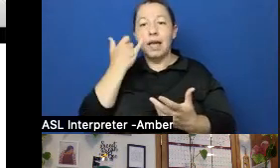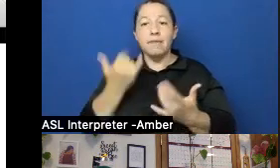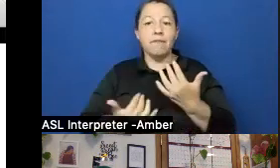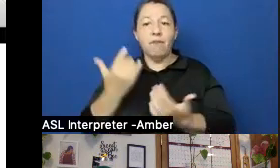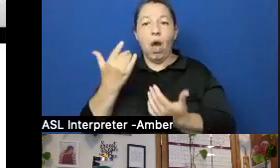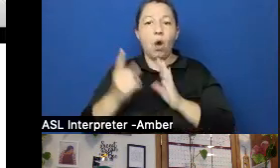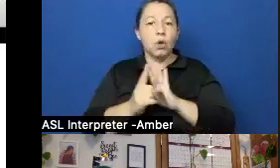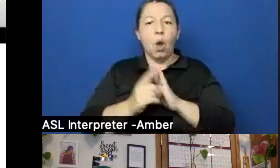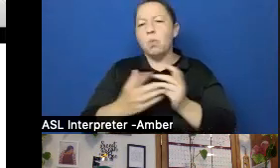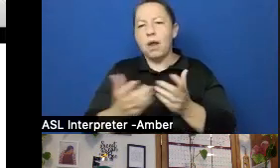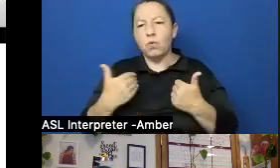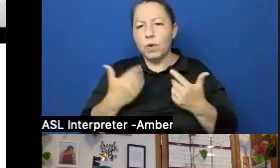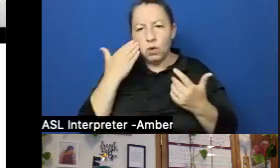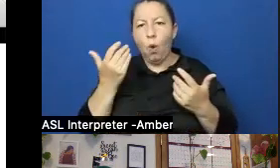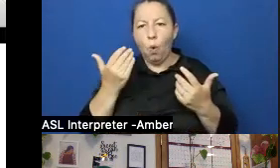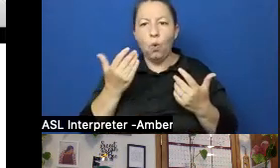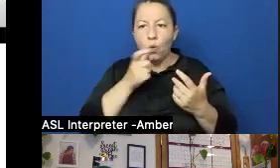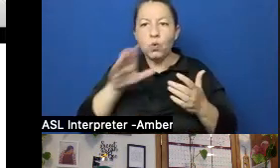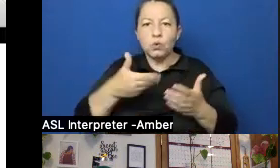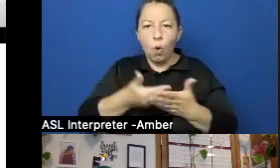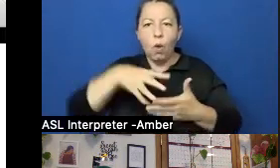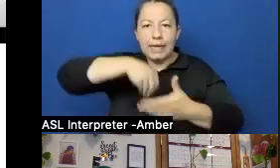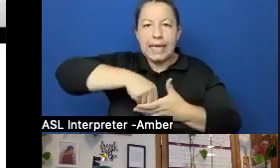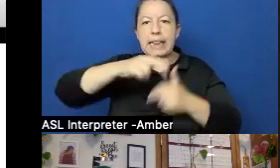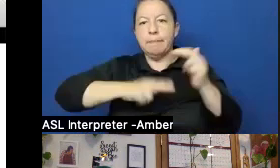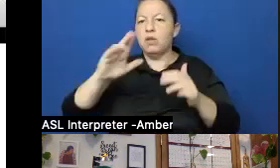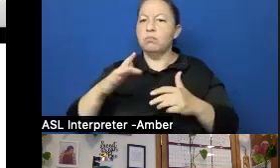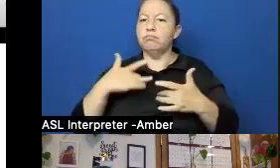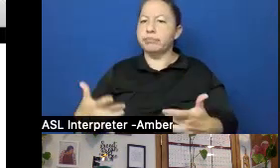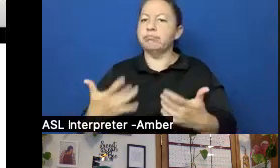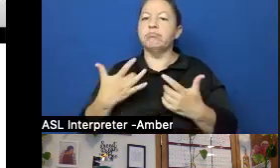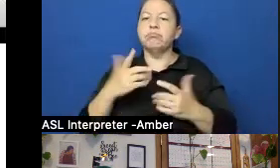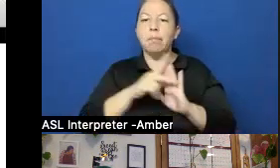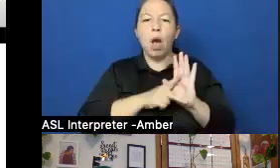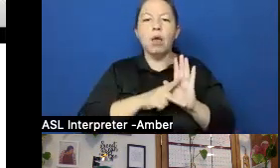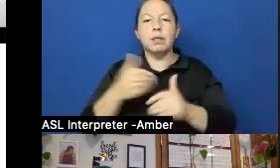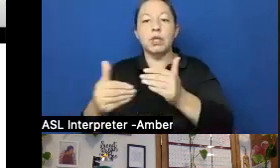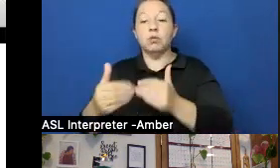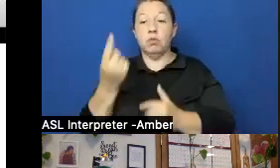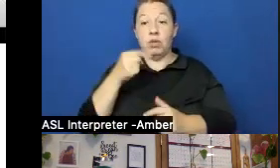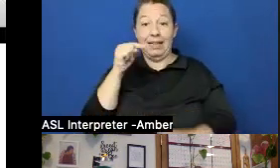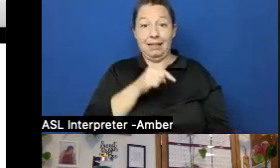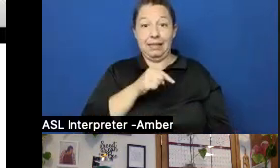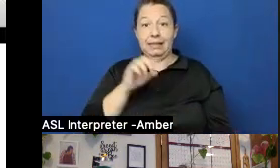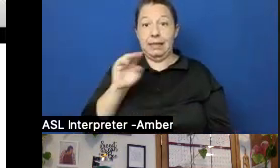tracked. We're square. Normal policies and procedures. Well, Mary's